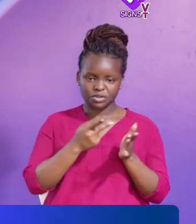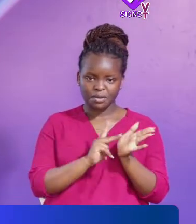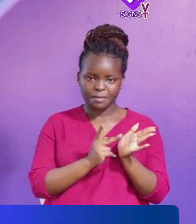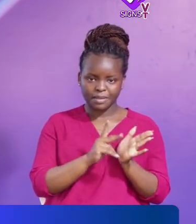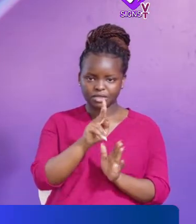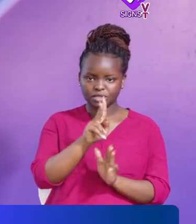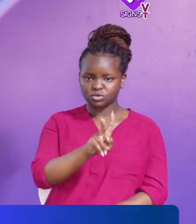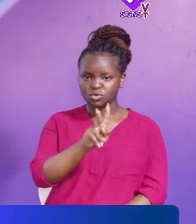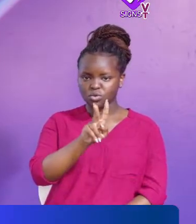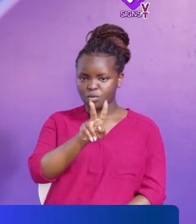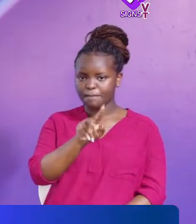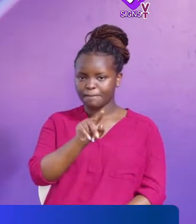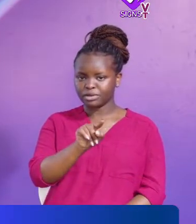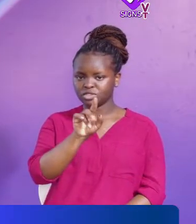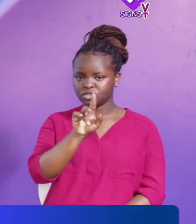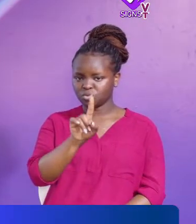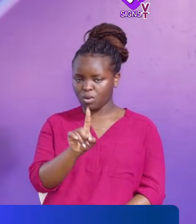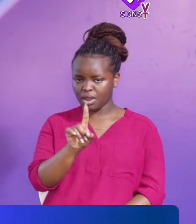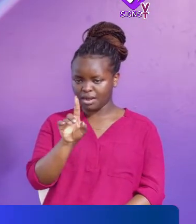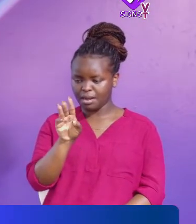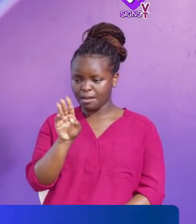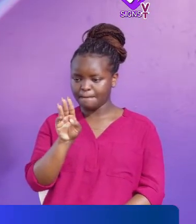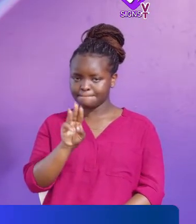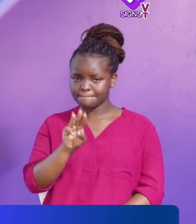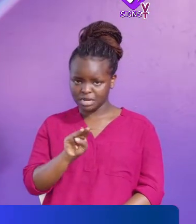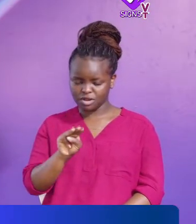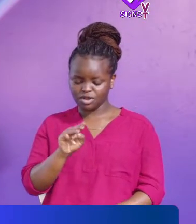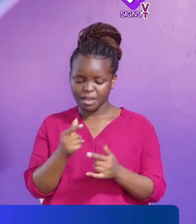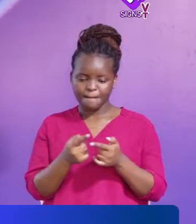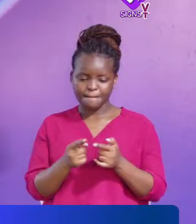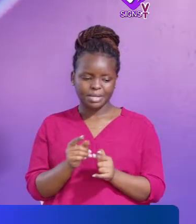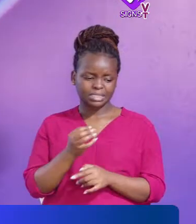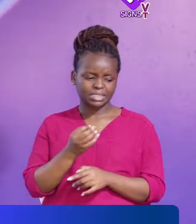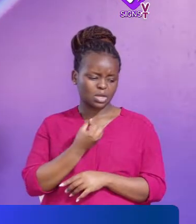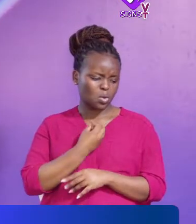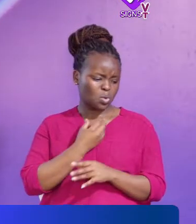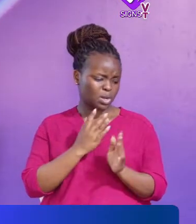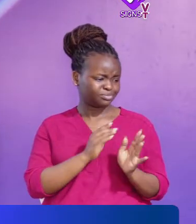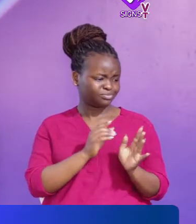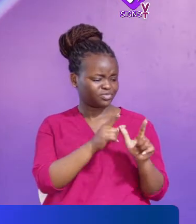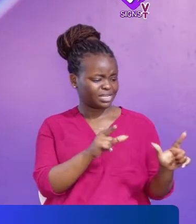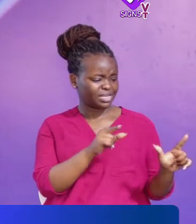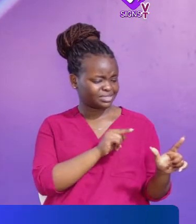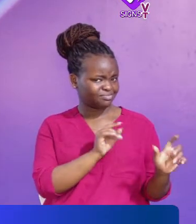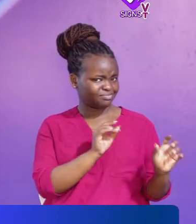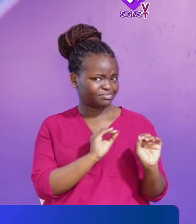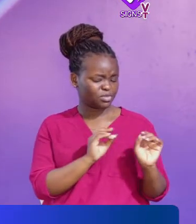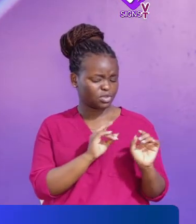million shillings in title deed, but it's not their land? Who sold this land? Who did the